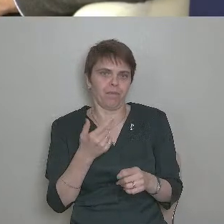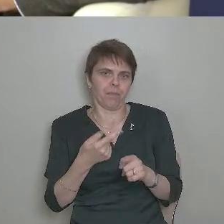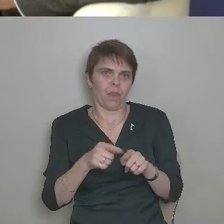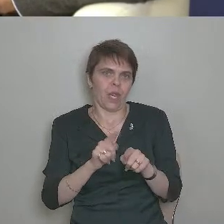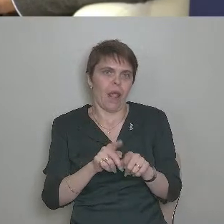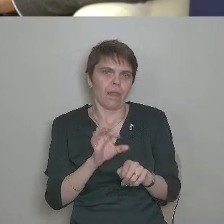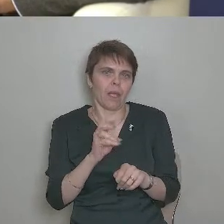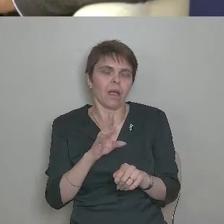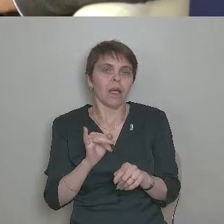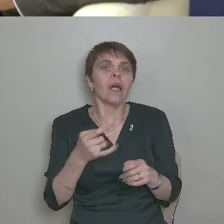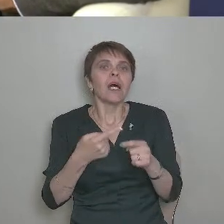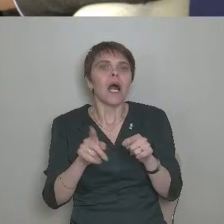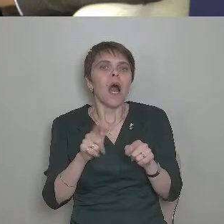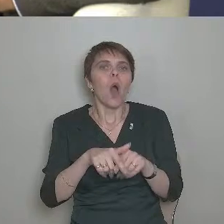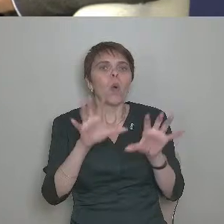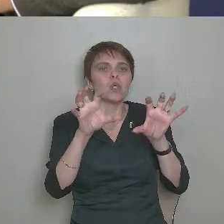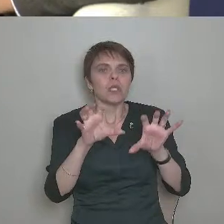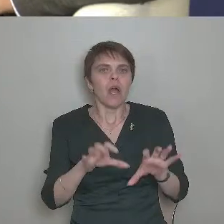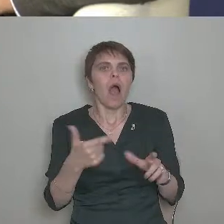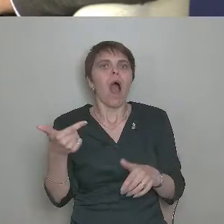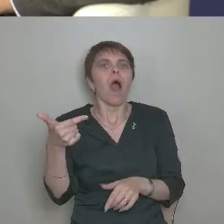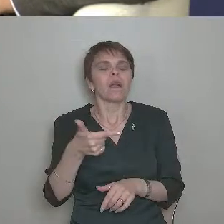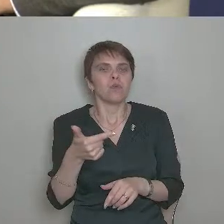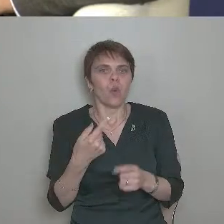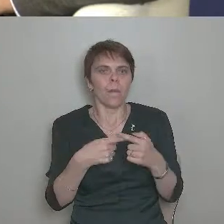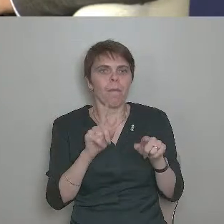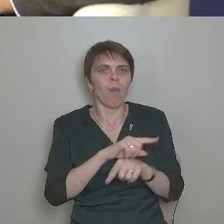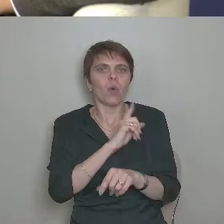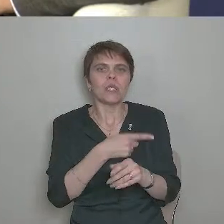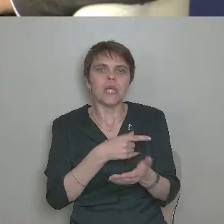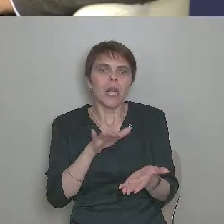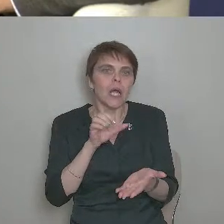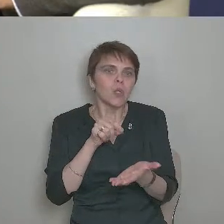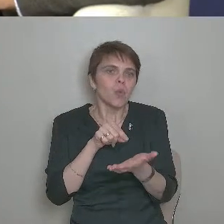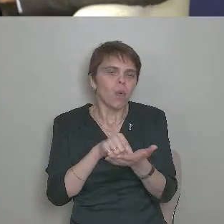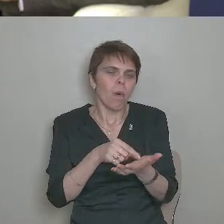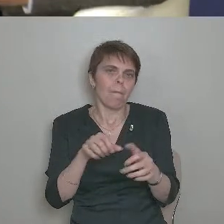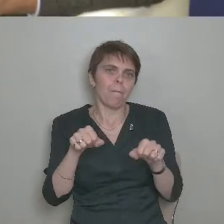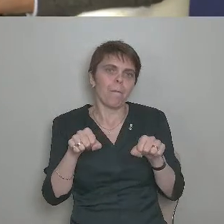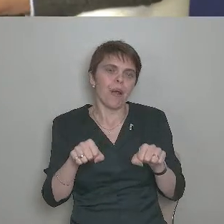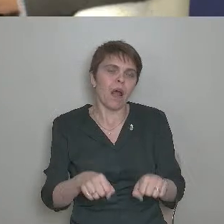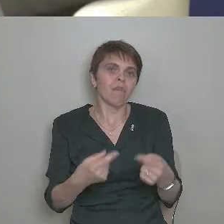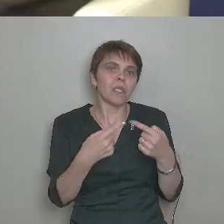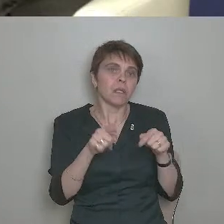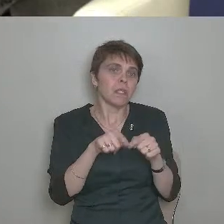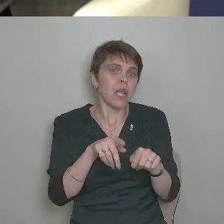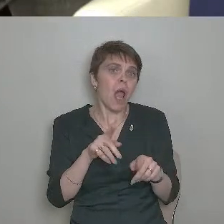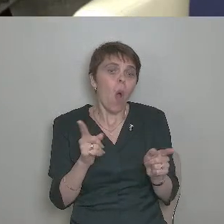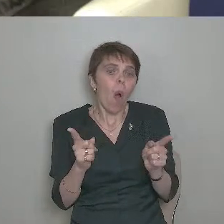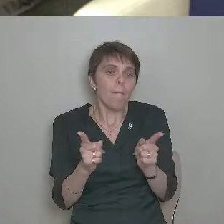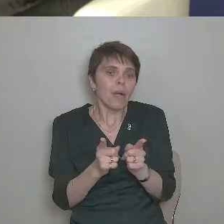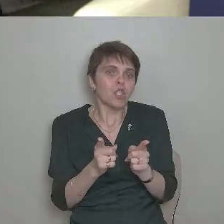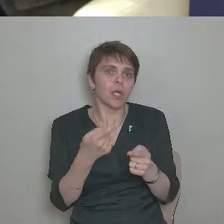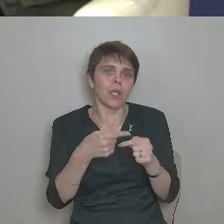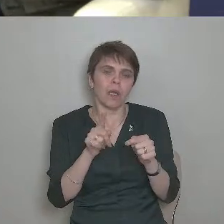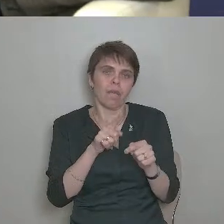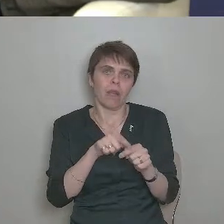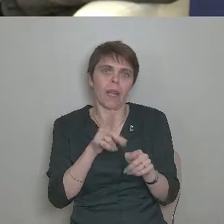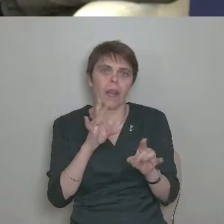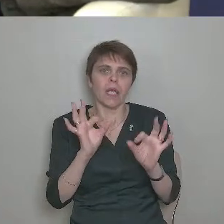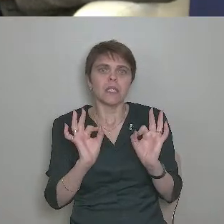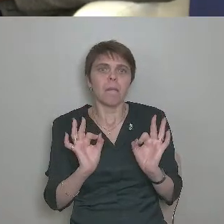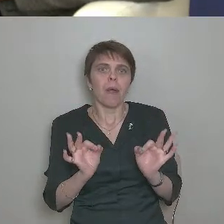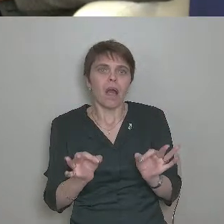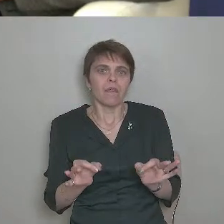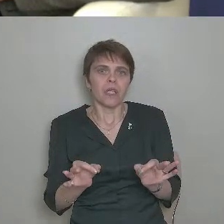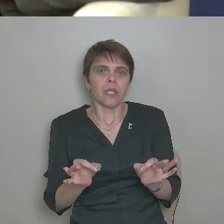of the ethics. But Constitution guarantees an opportunity to implement the passive electoral law. And